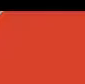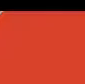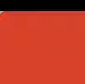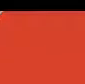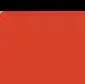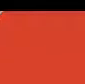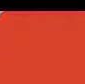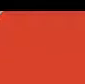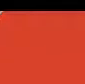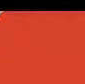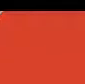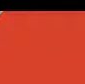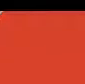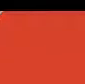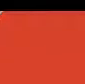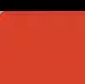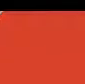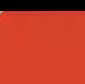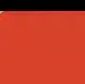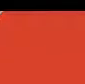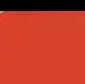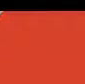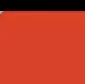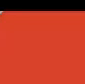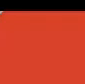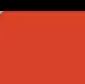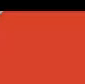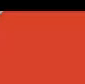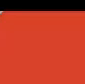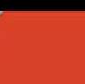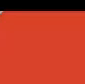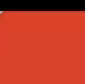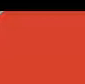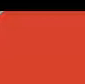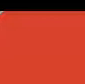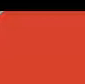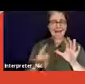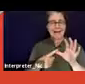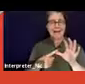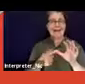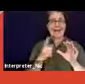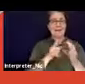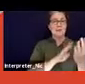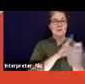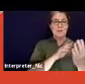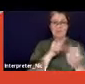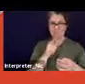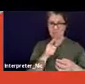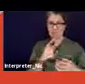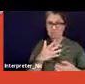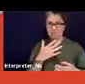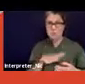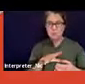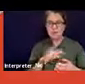We do have a couple of questions in the Q&A box and the chat box. Would you like to go into those now? Yeah, that's perfect